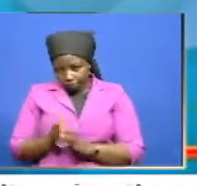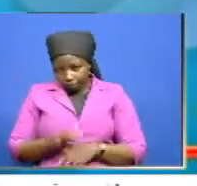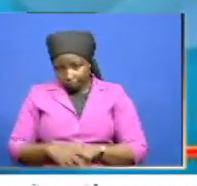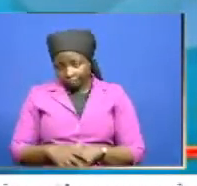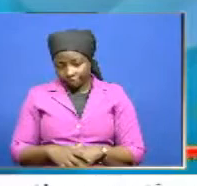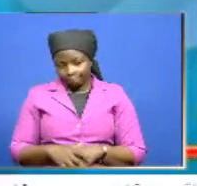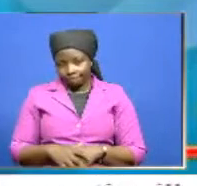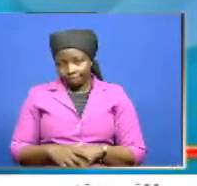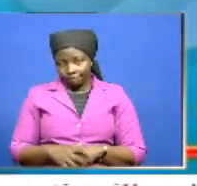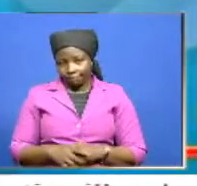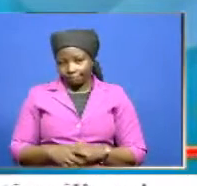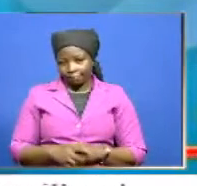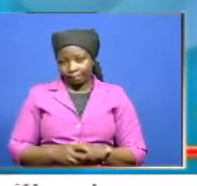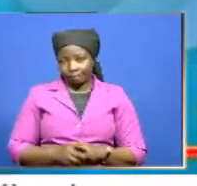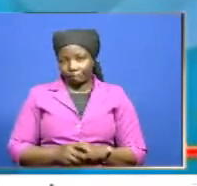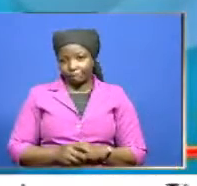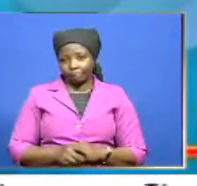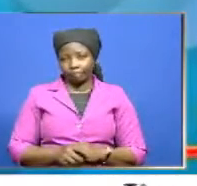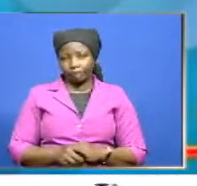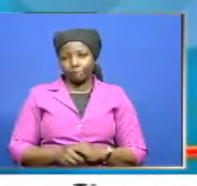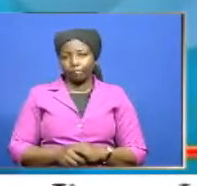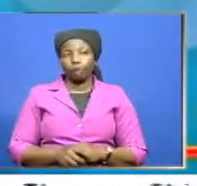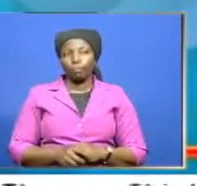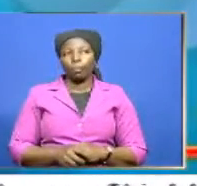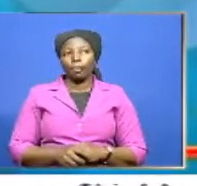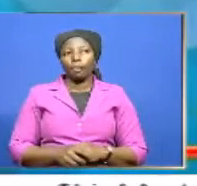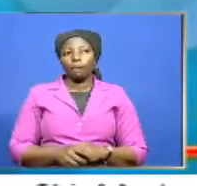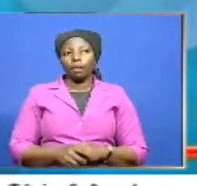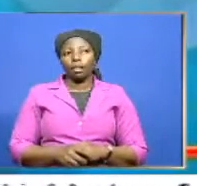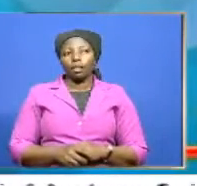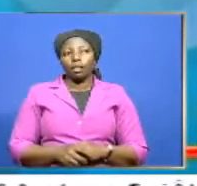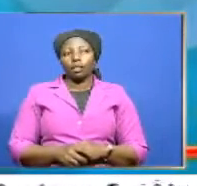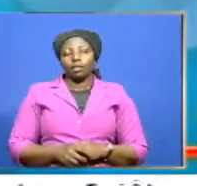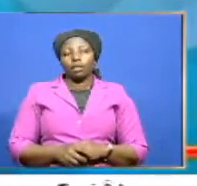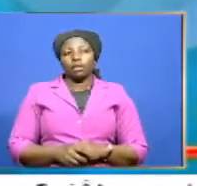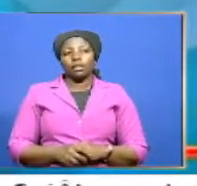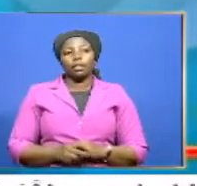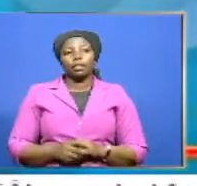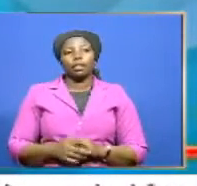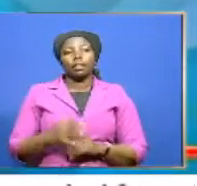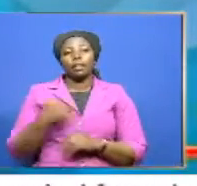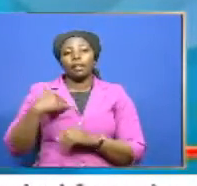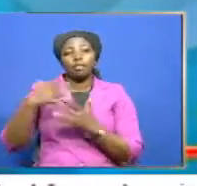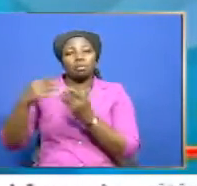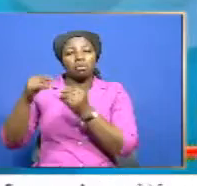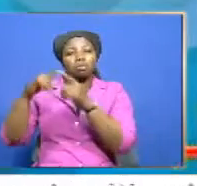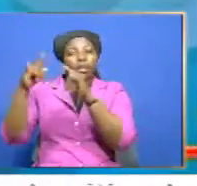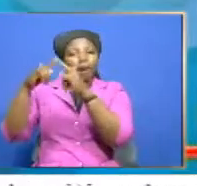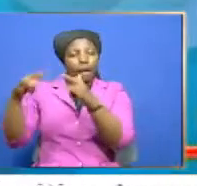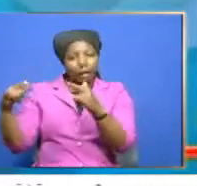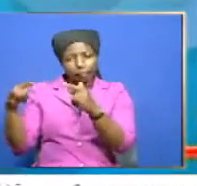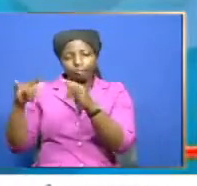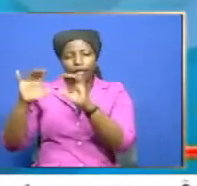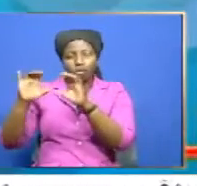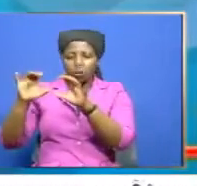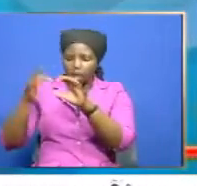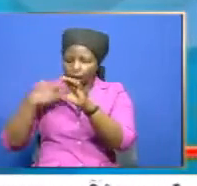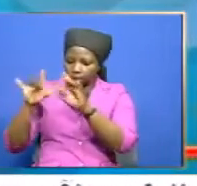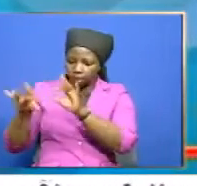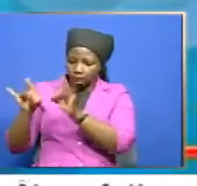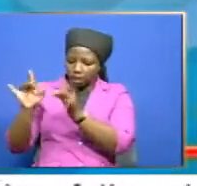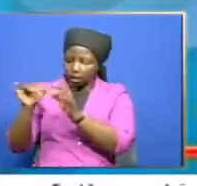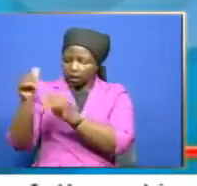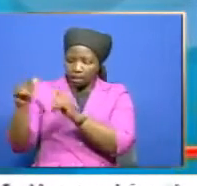that, you know what, they've been in camp, they've been in the same. The coaches have analysed the other teams, you know, and I think we